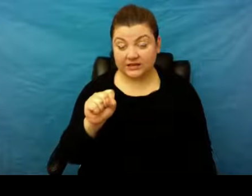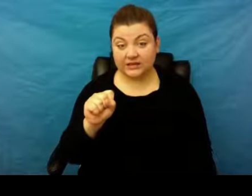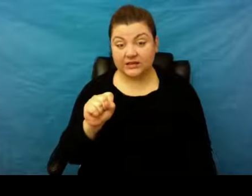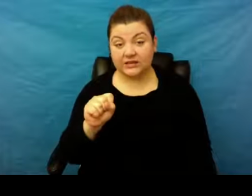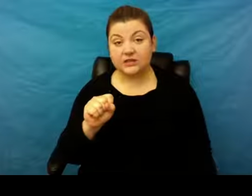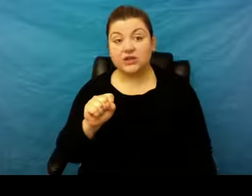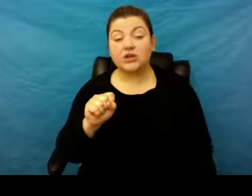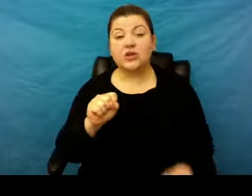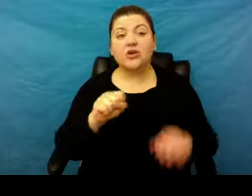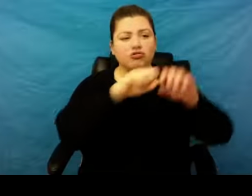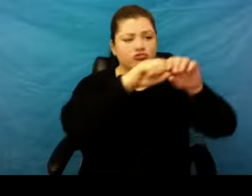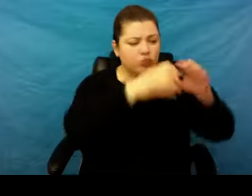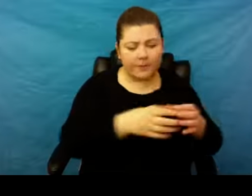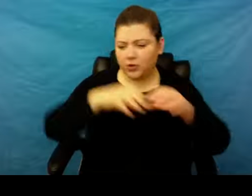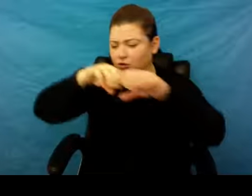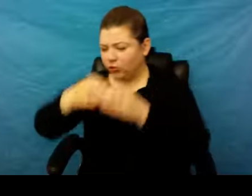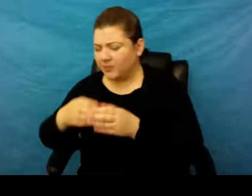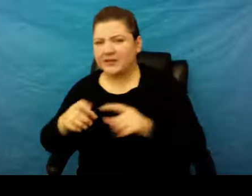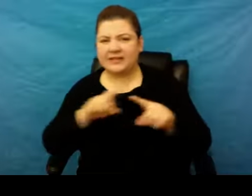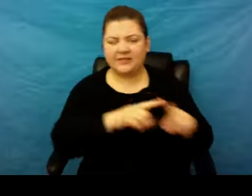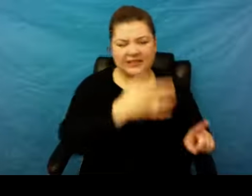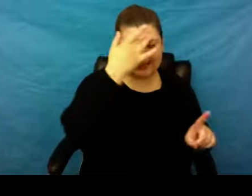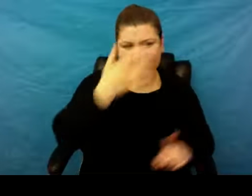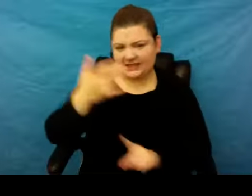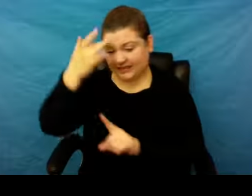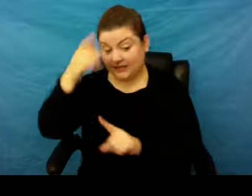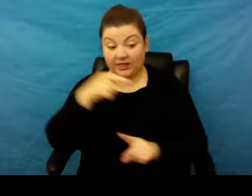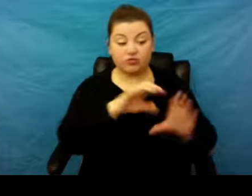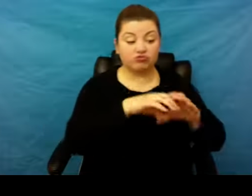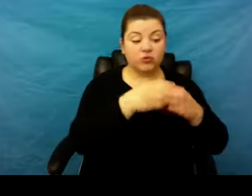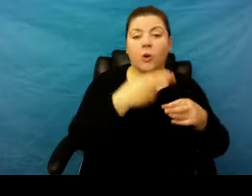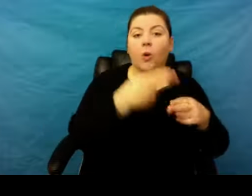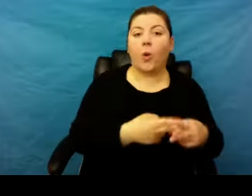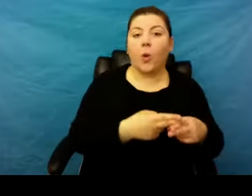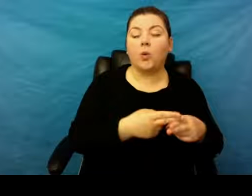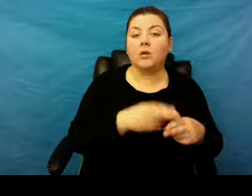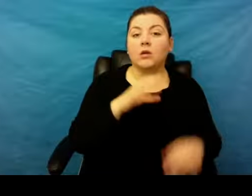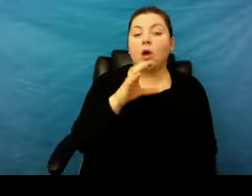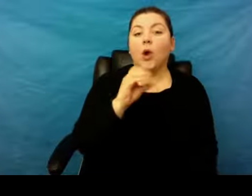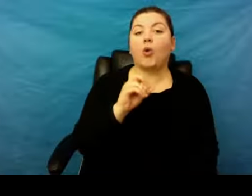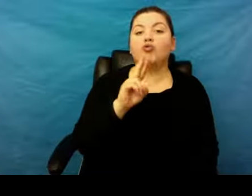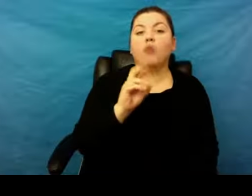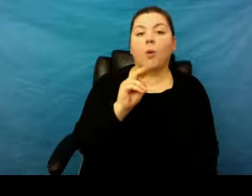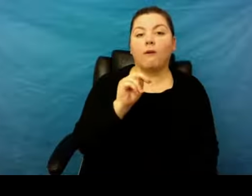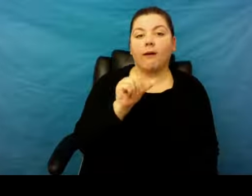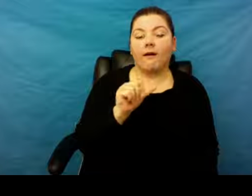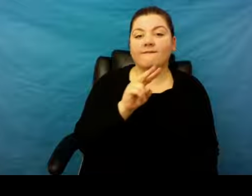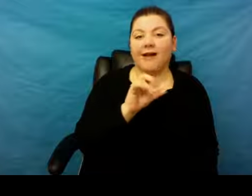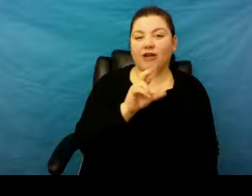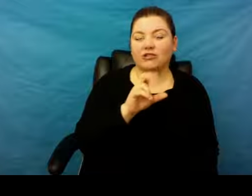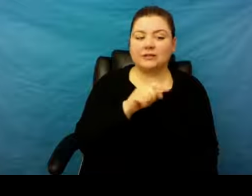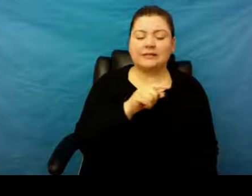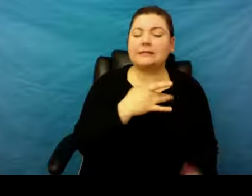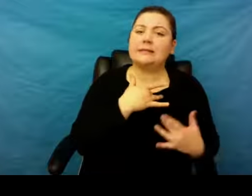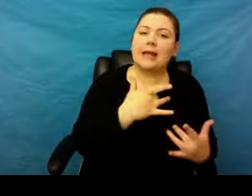think of as a common cold family, the coronavirus family. But what's unique is that the human body has